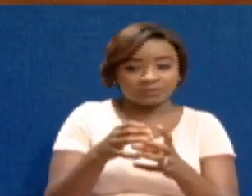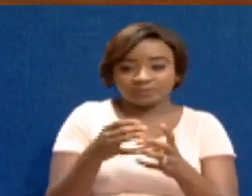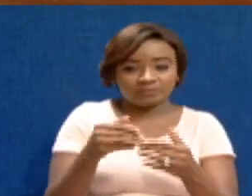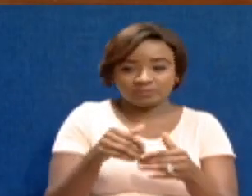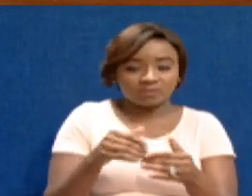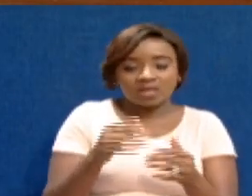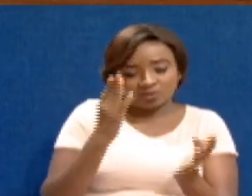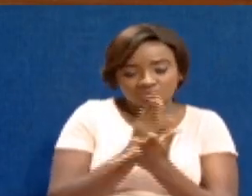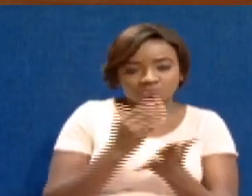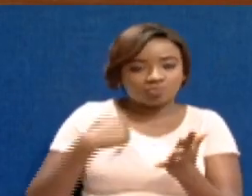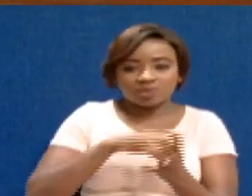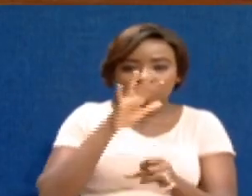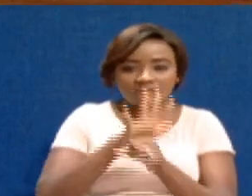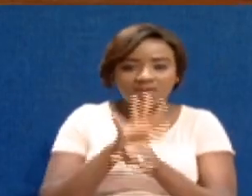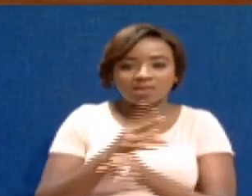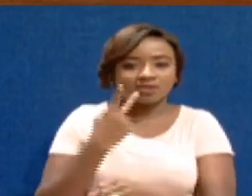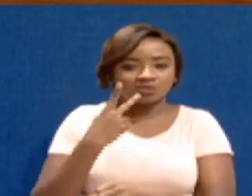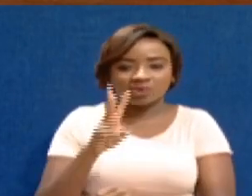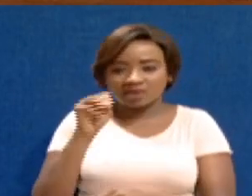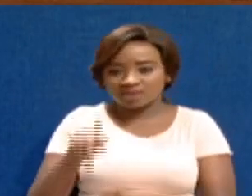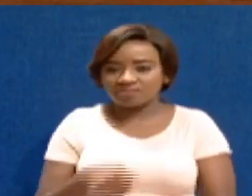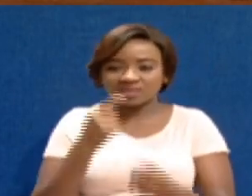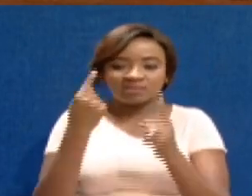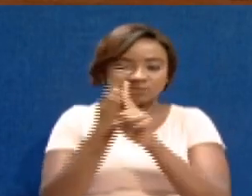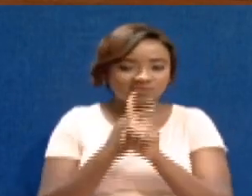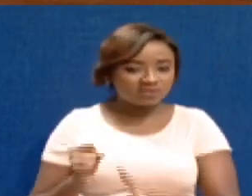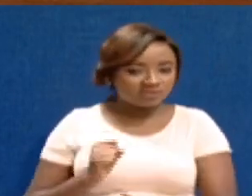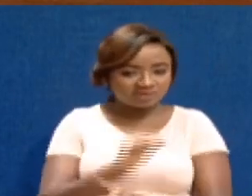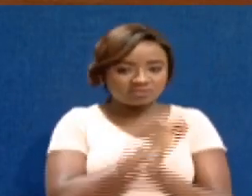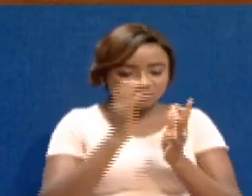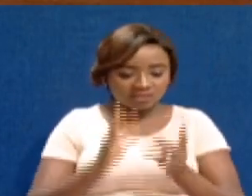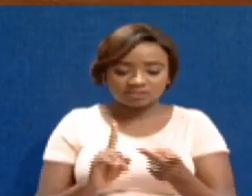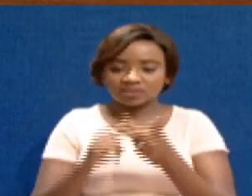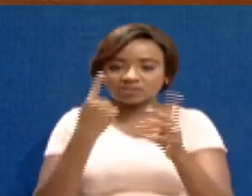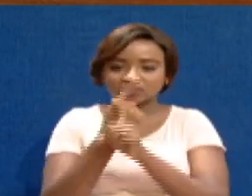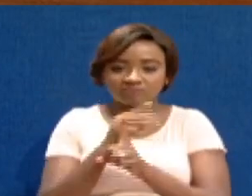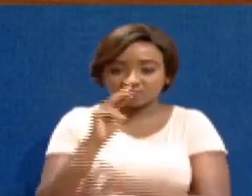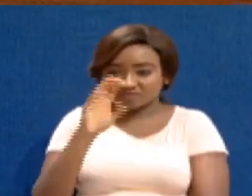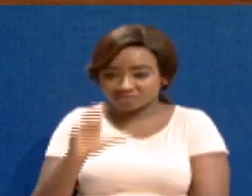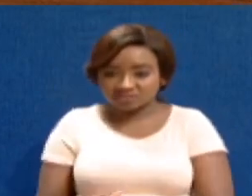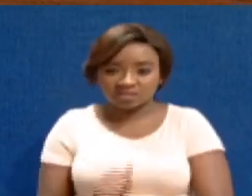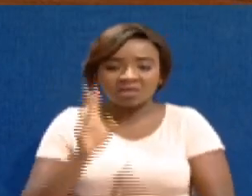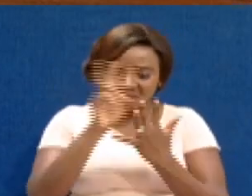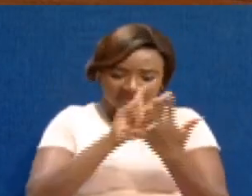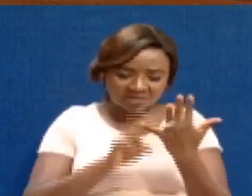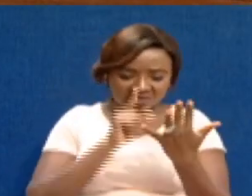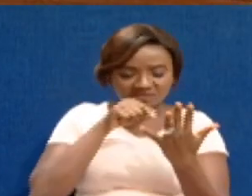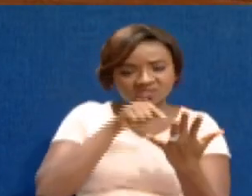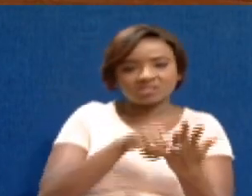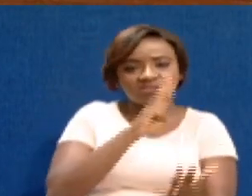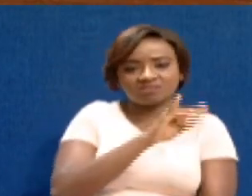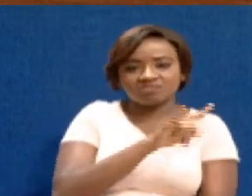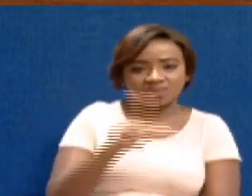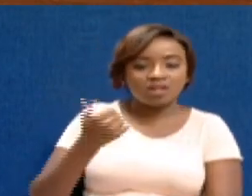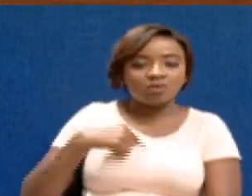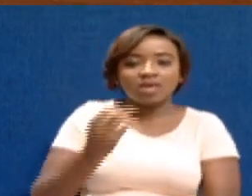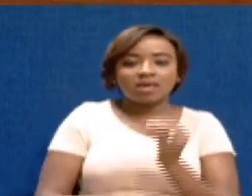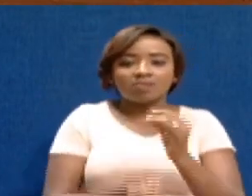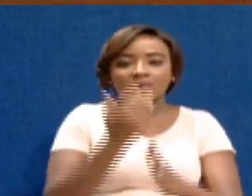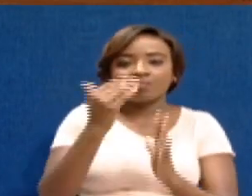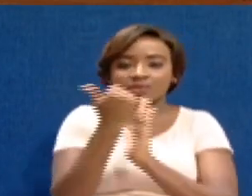decide on our behalf. What you should do is defend the constitution. So let things happen in accordance with the constitution. It doesn't give you a blank